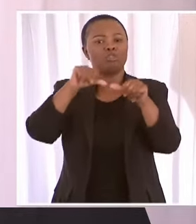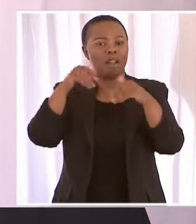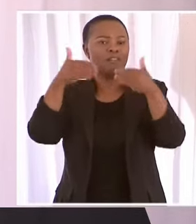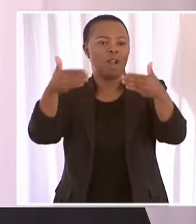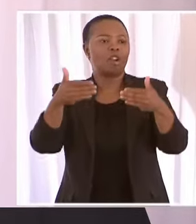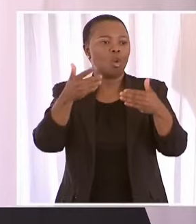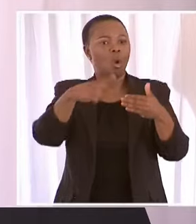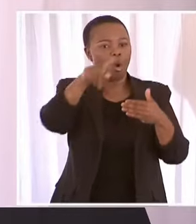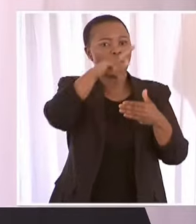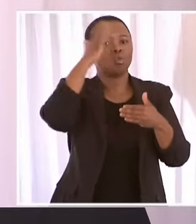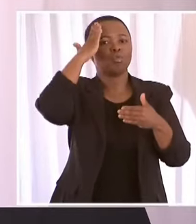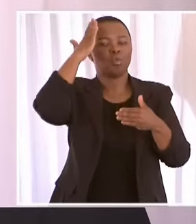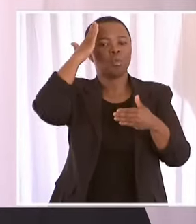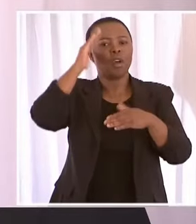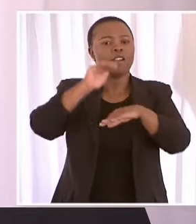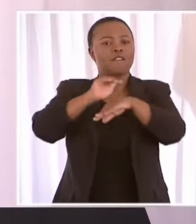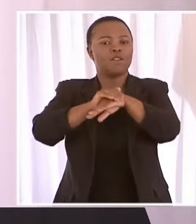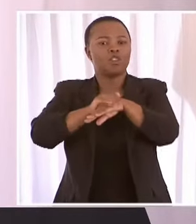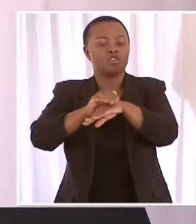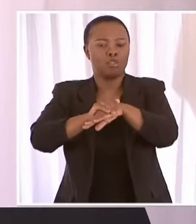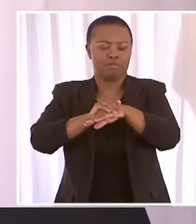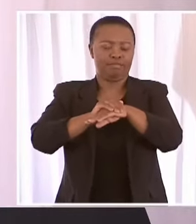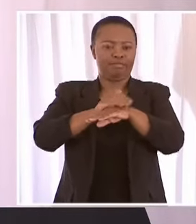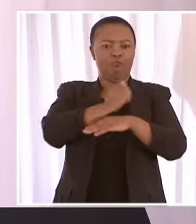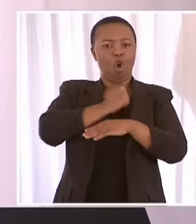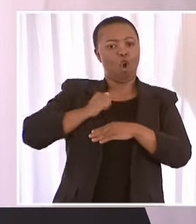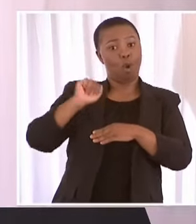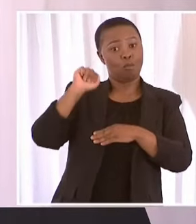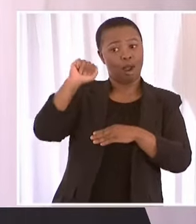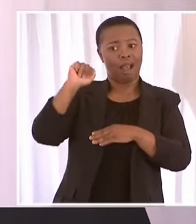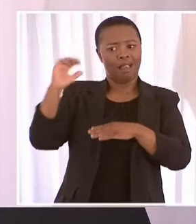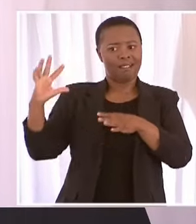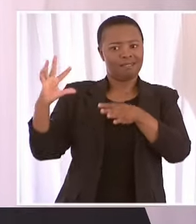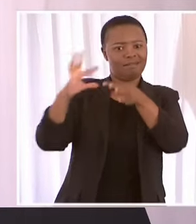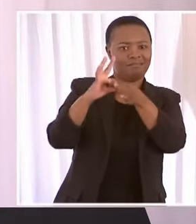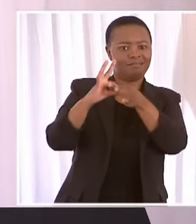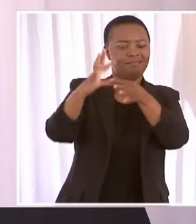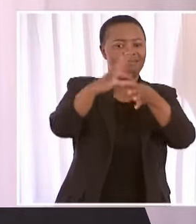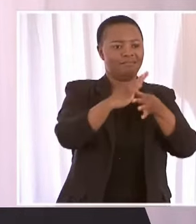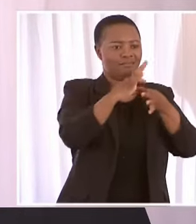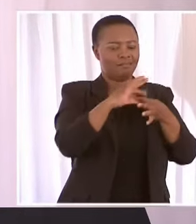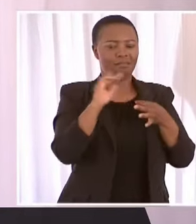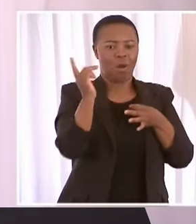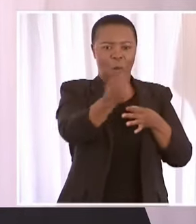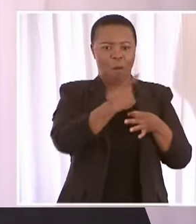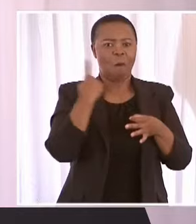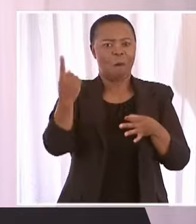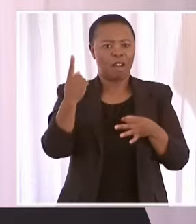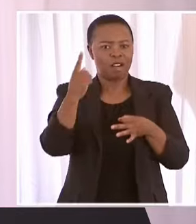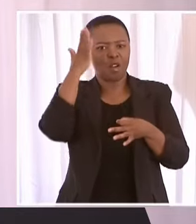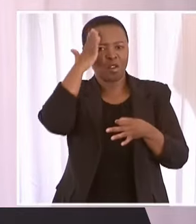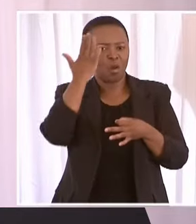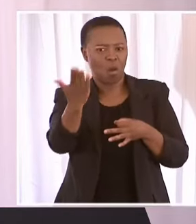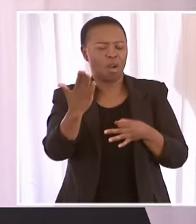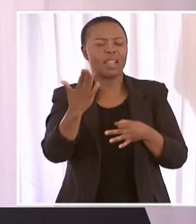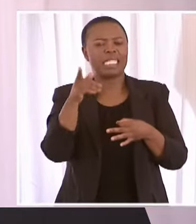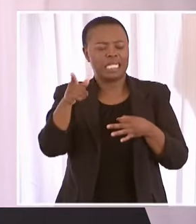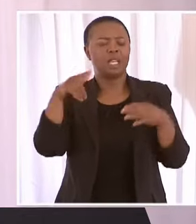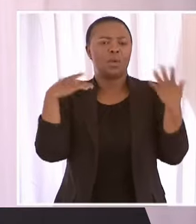of you here know, his friendships and his comradeships, the comradeships he shared with you, meant a very, very great deal to